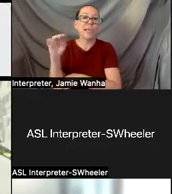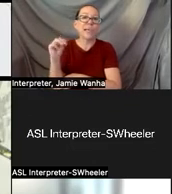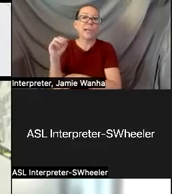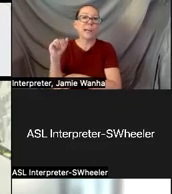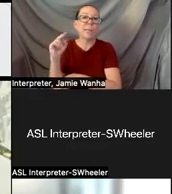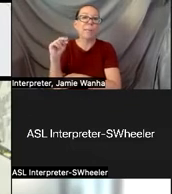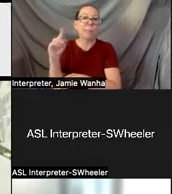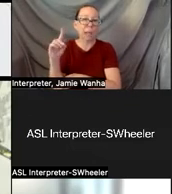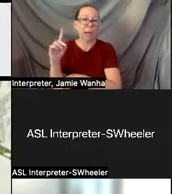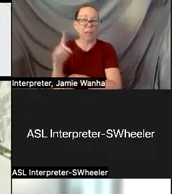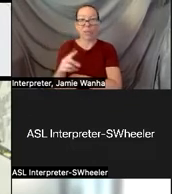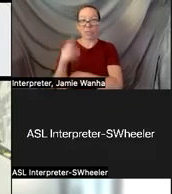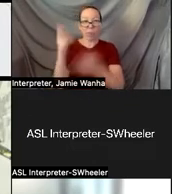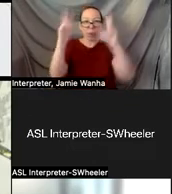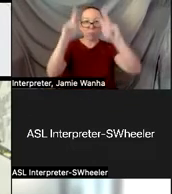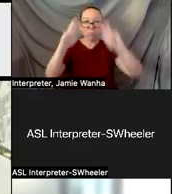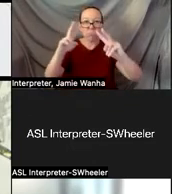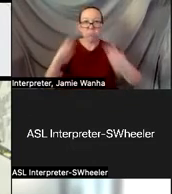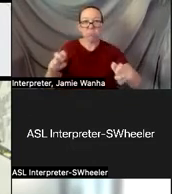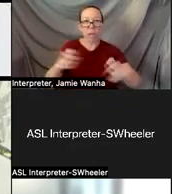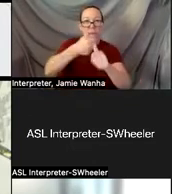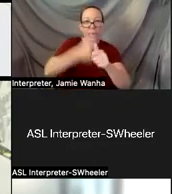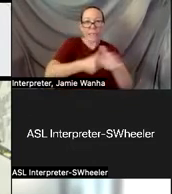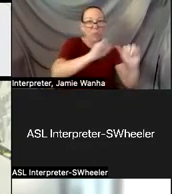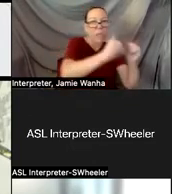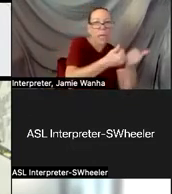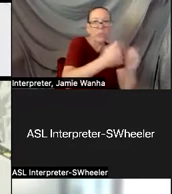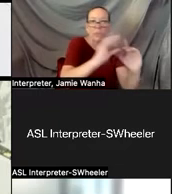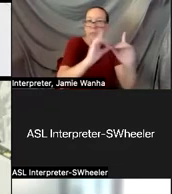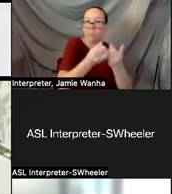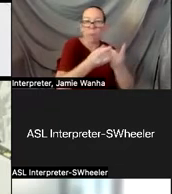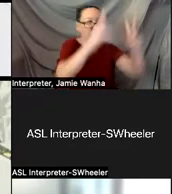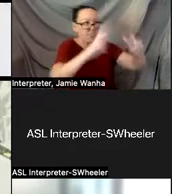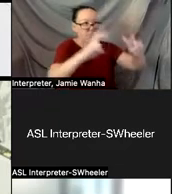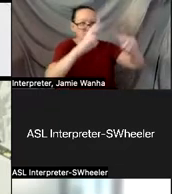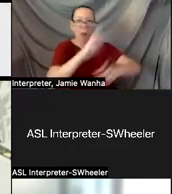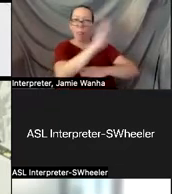of the agencies and departments and how they can operate. But we do,